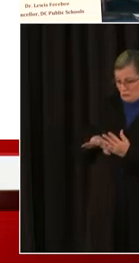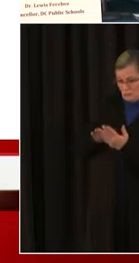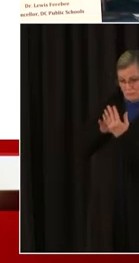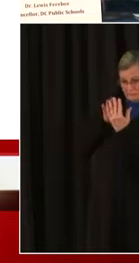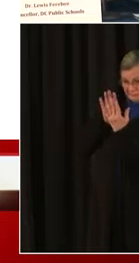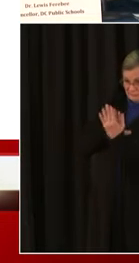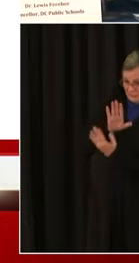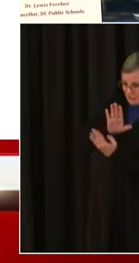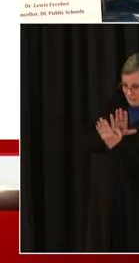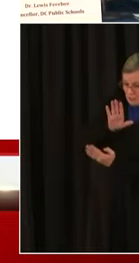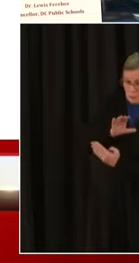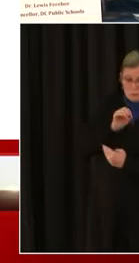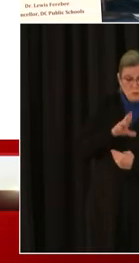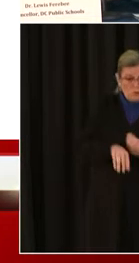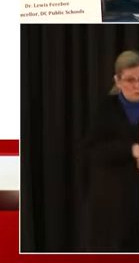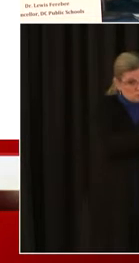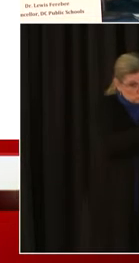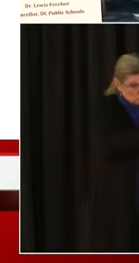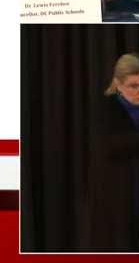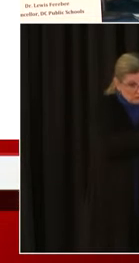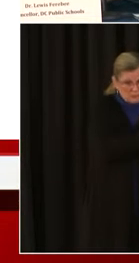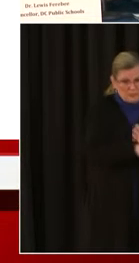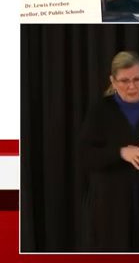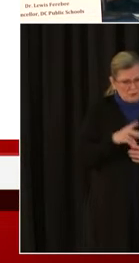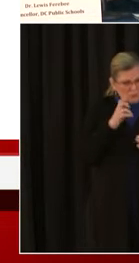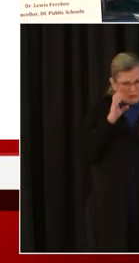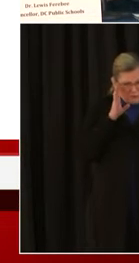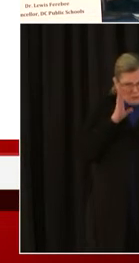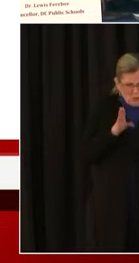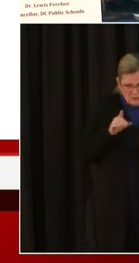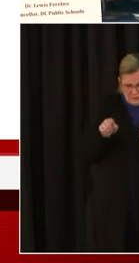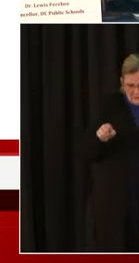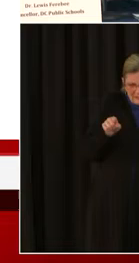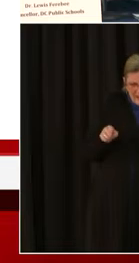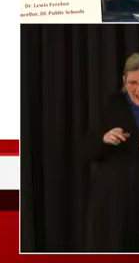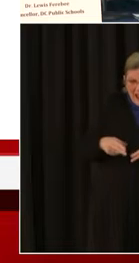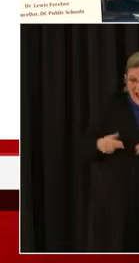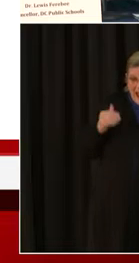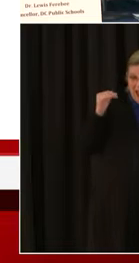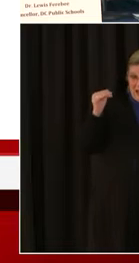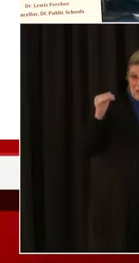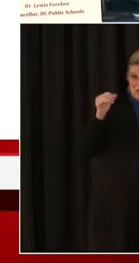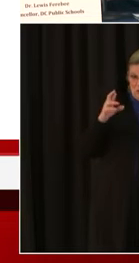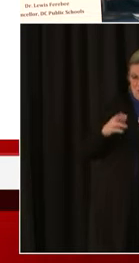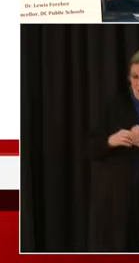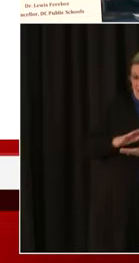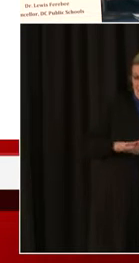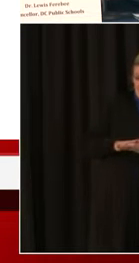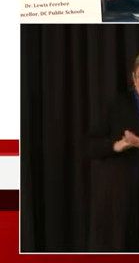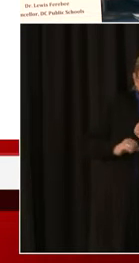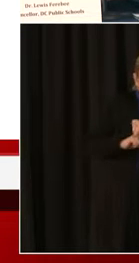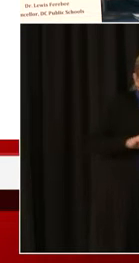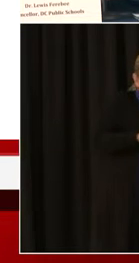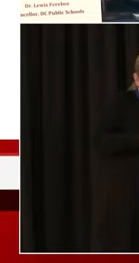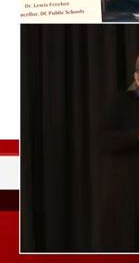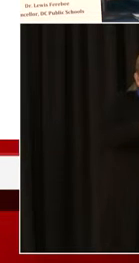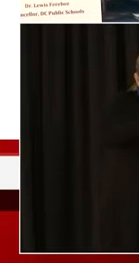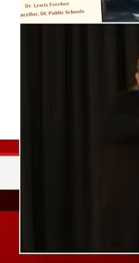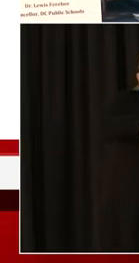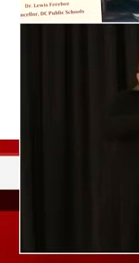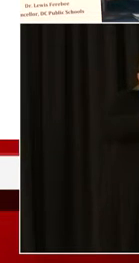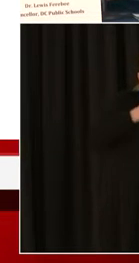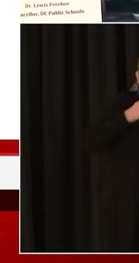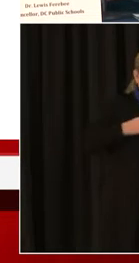at the secondary level with a focus either on high needs or academic support or social emotional